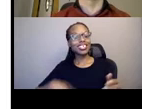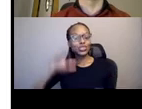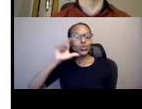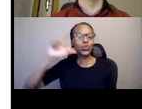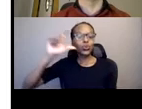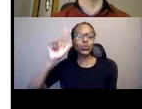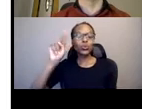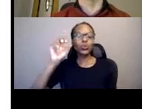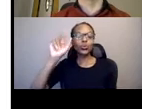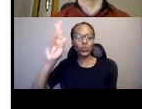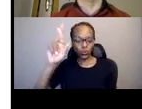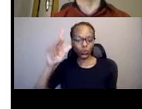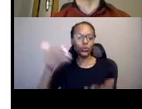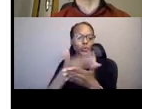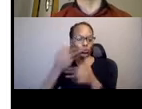those of you